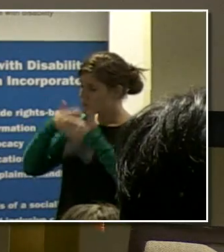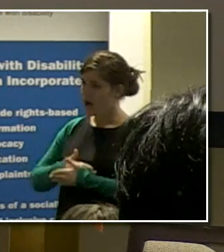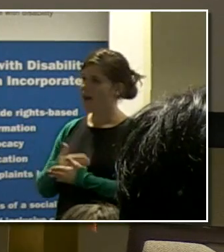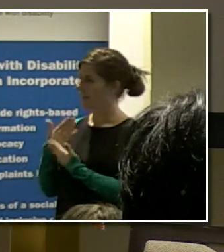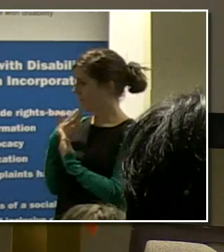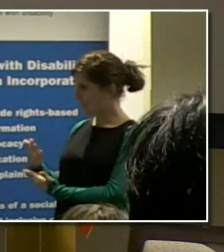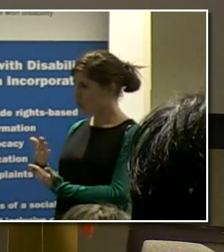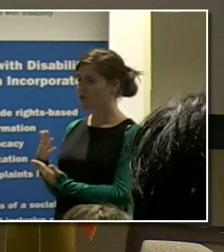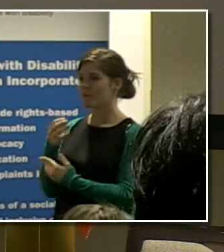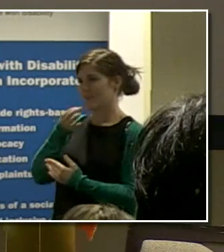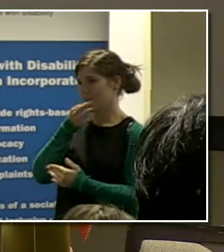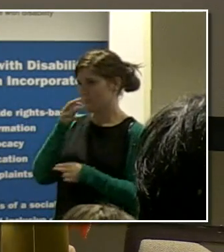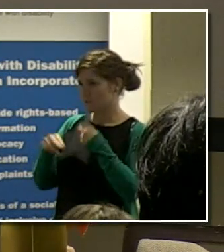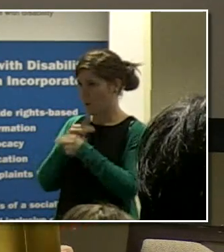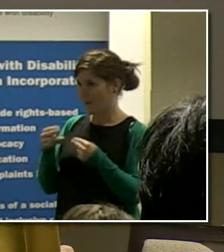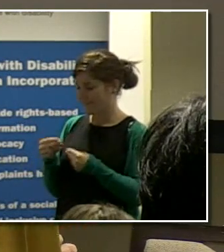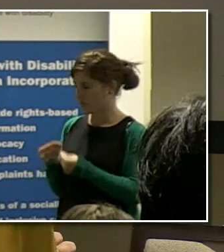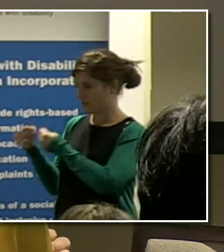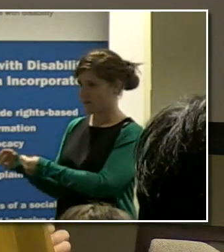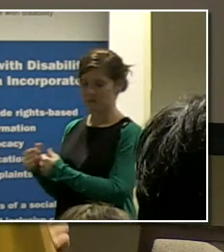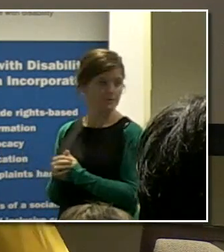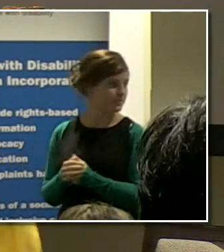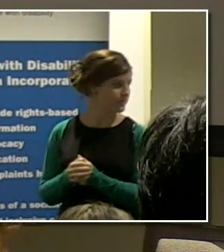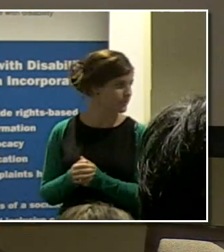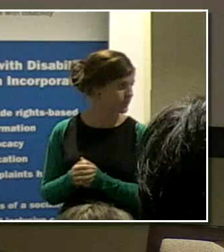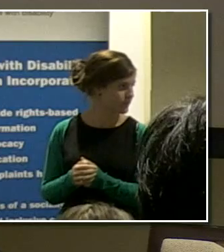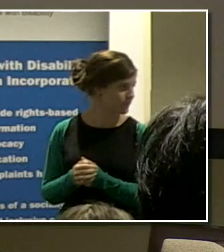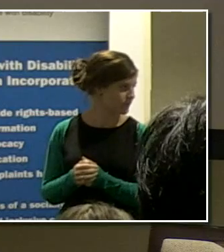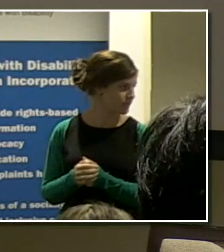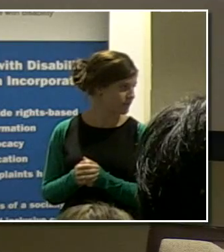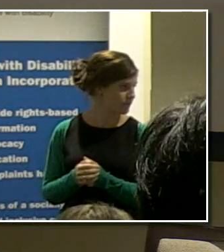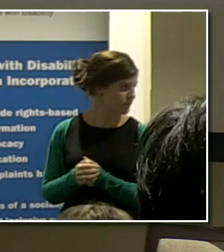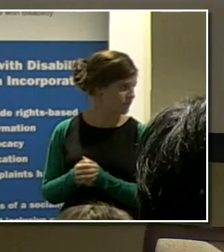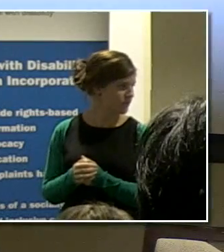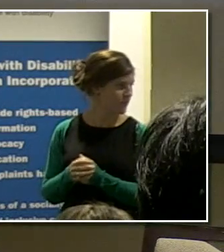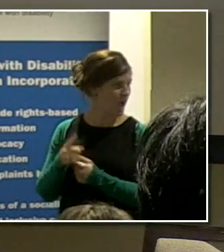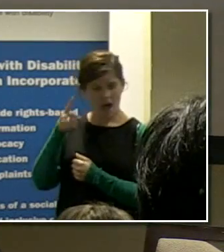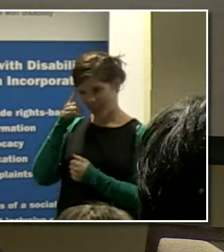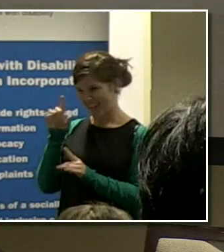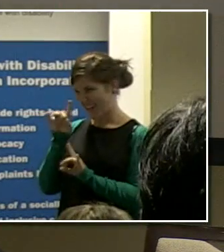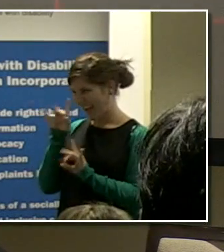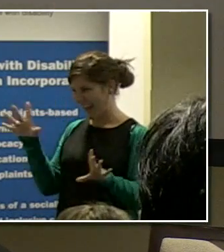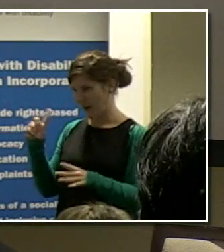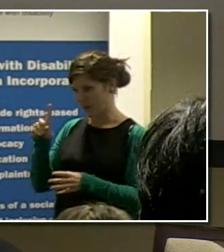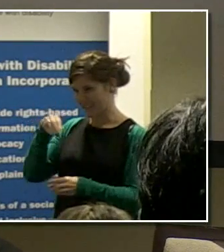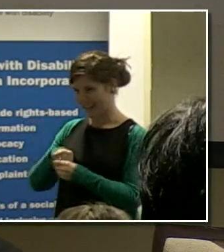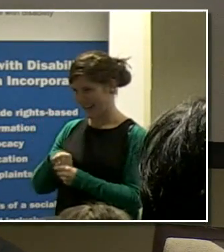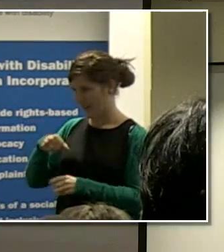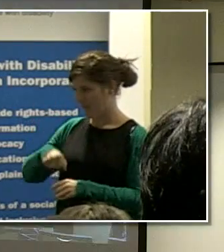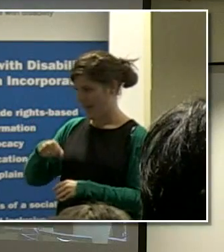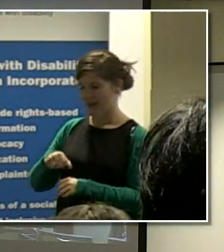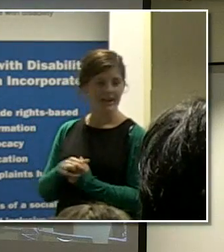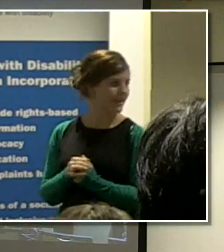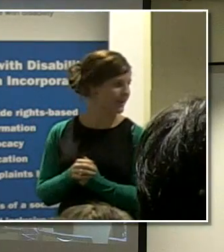small gift for you, which I'll try not to throw on the floor. I think it's fairly obvious what that might be.